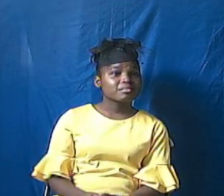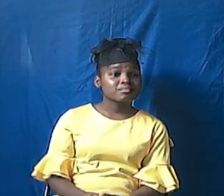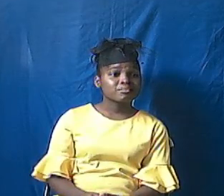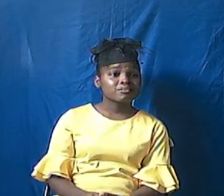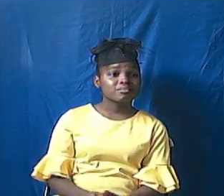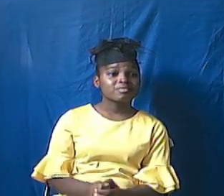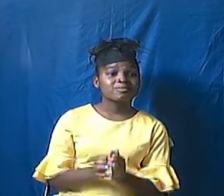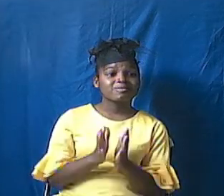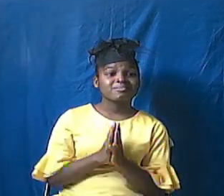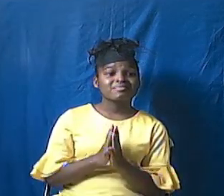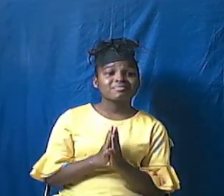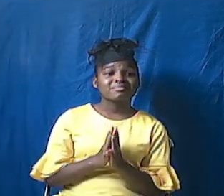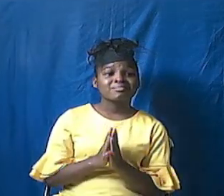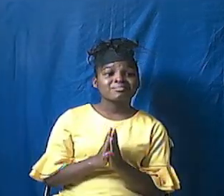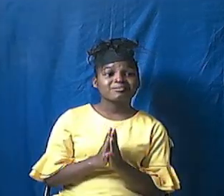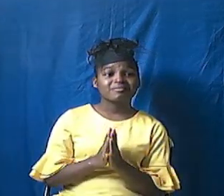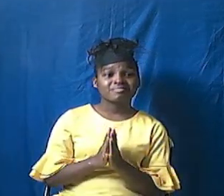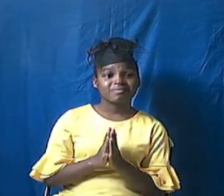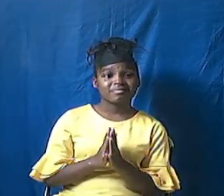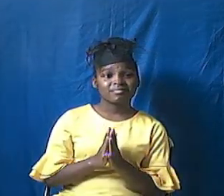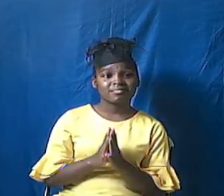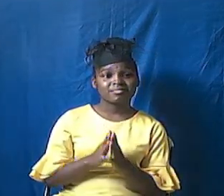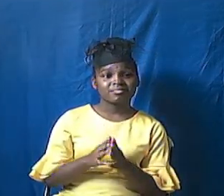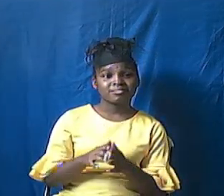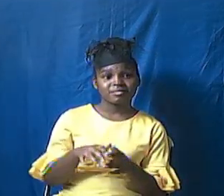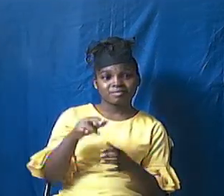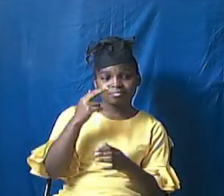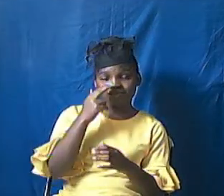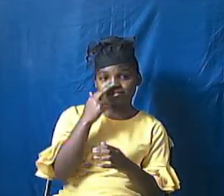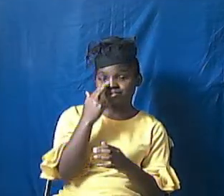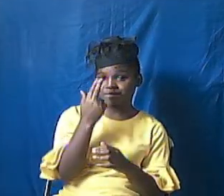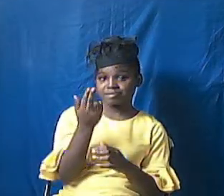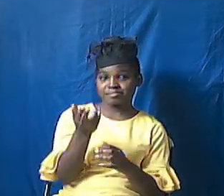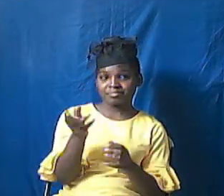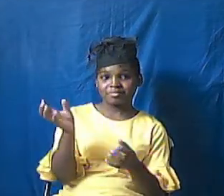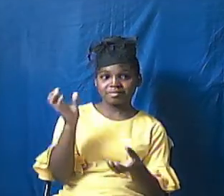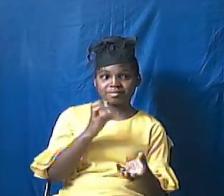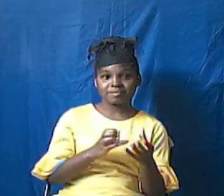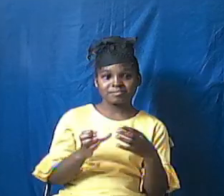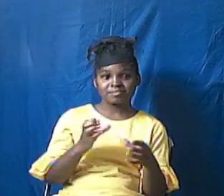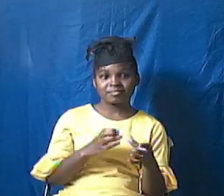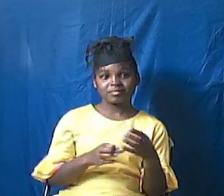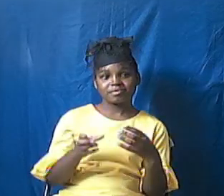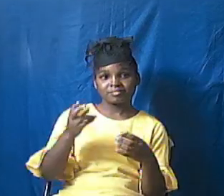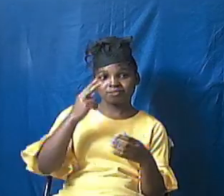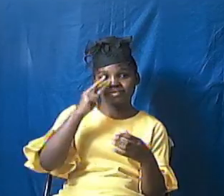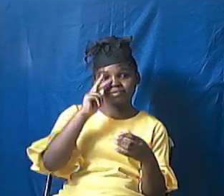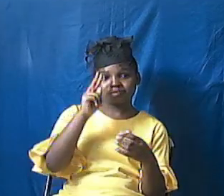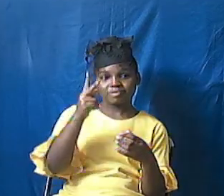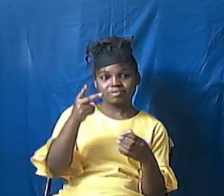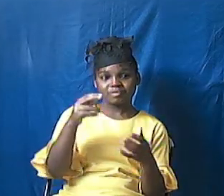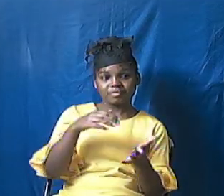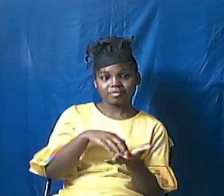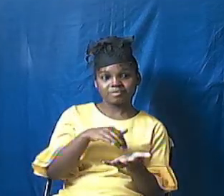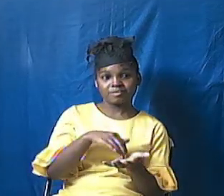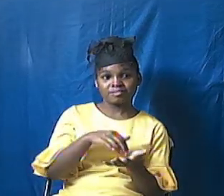and we say, go and look. You see any cloud? And him say, nothing. But him say, go back again and look. Him say, I see a little.